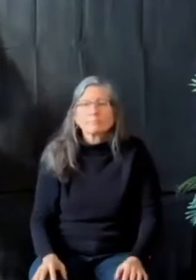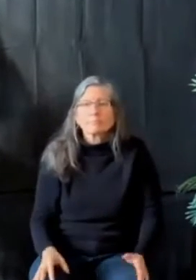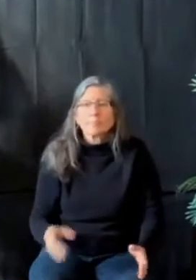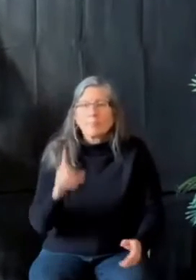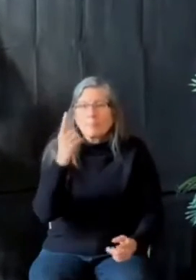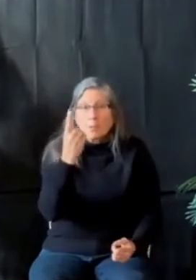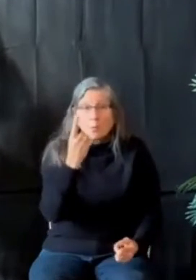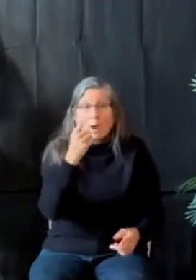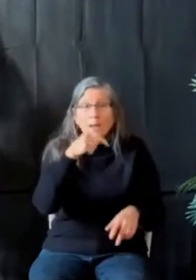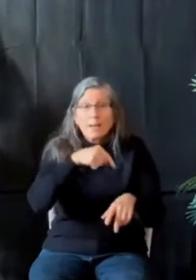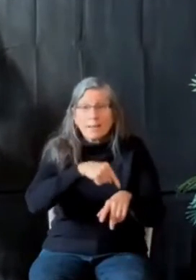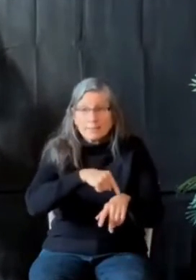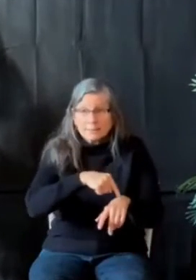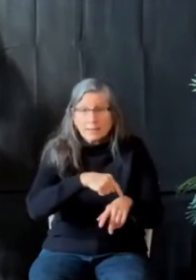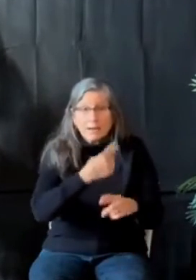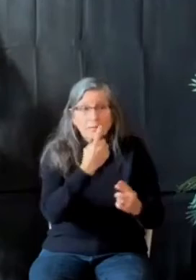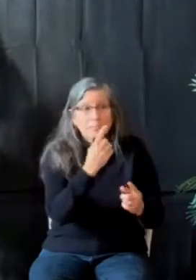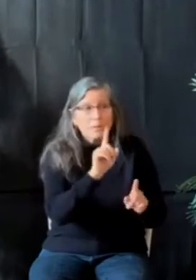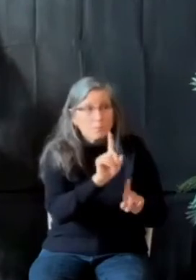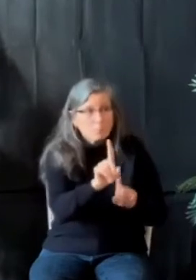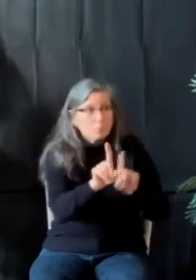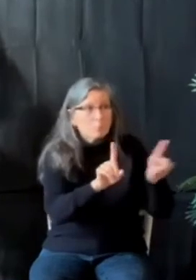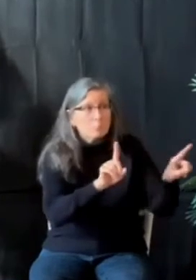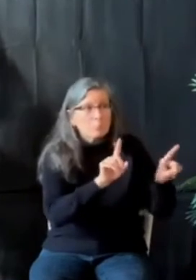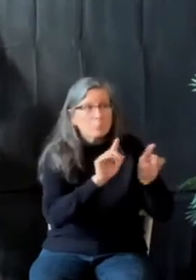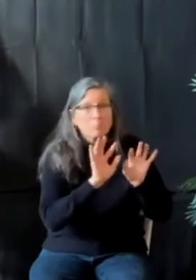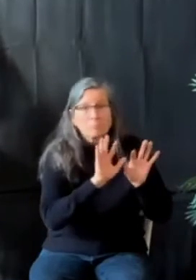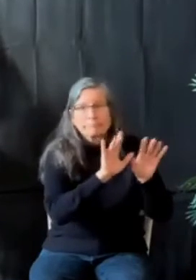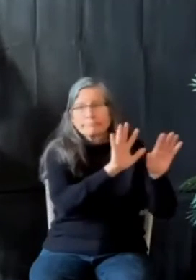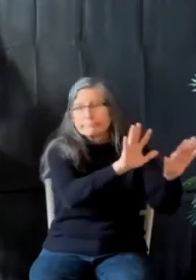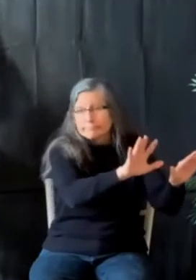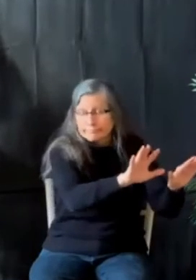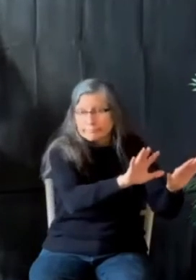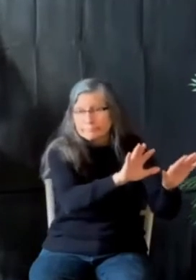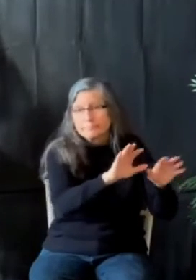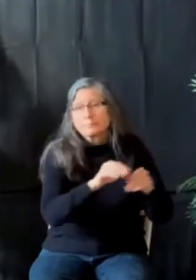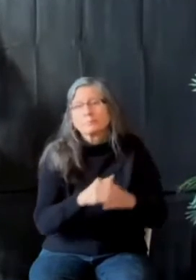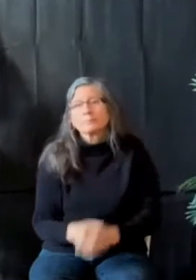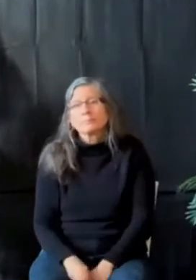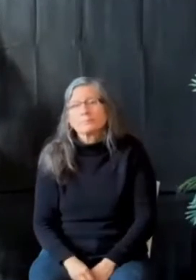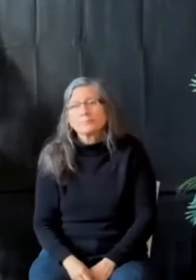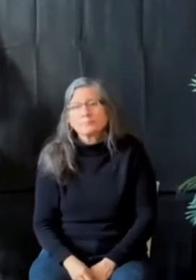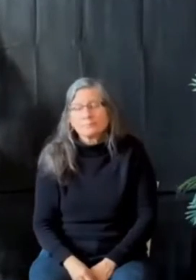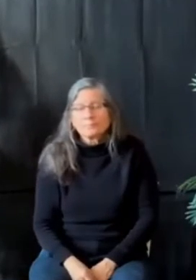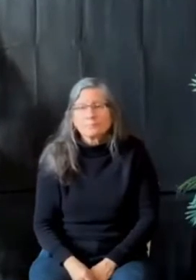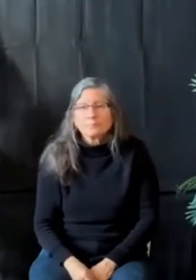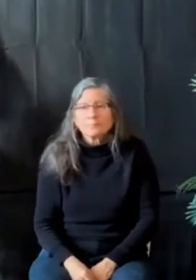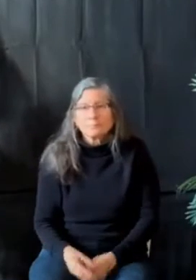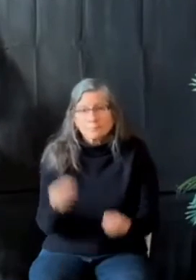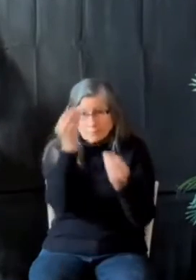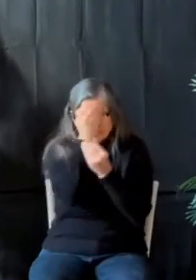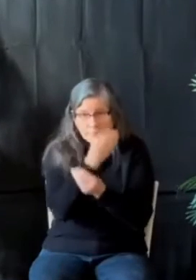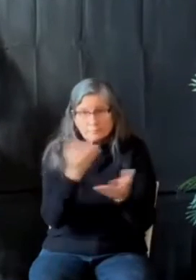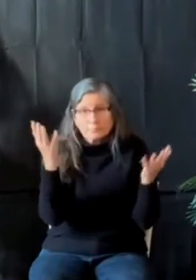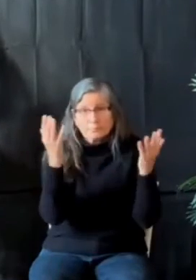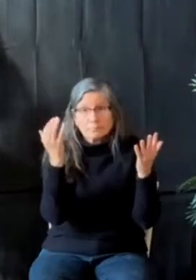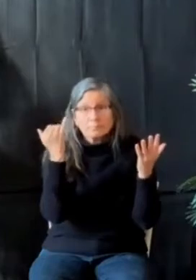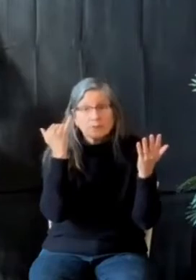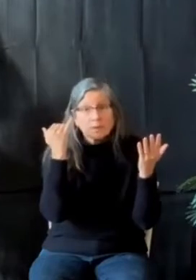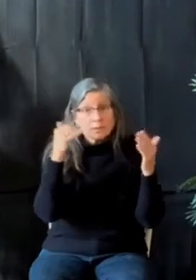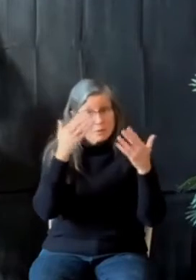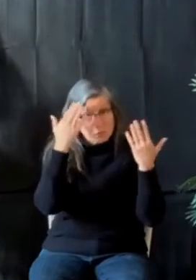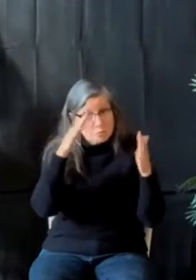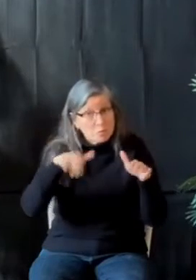And one by one, the scripture says, they all left. Let me tell you something if you don't know it